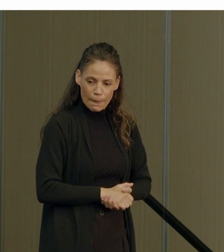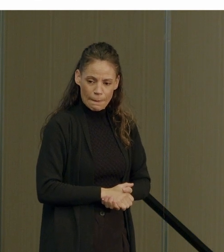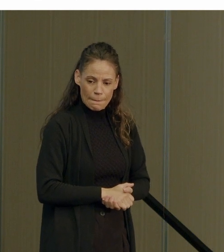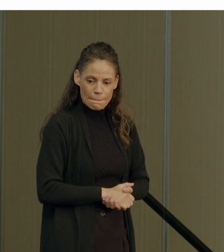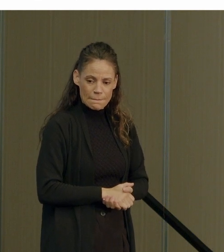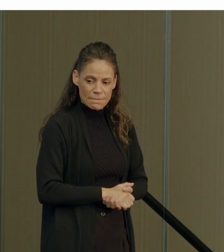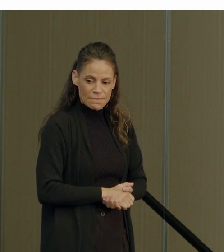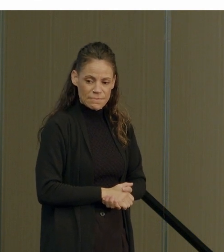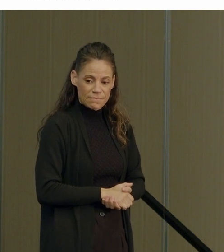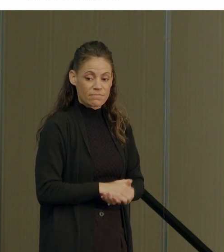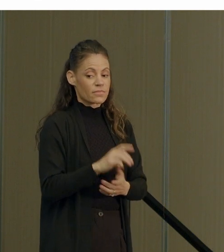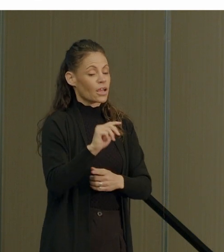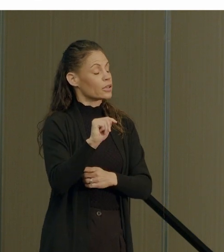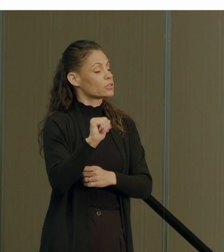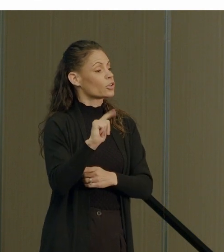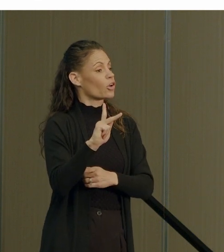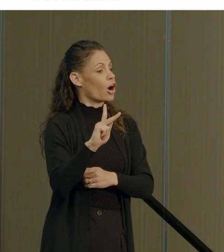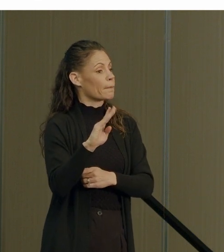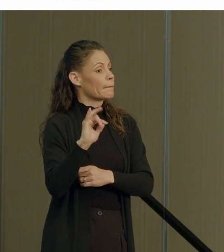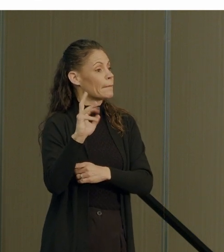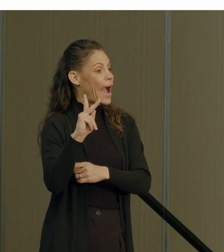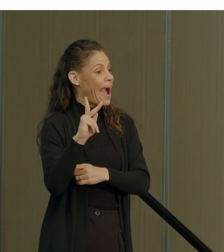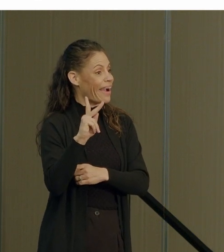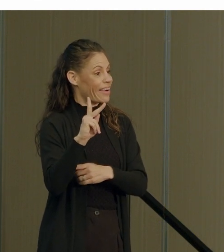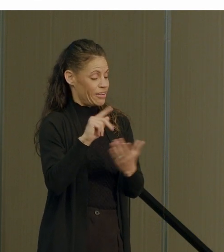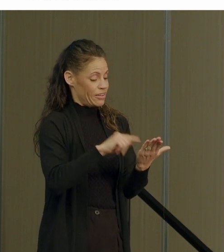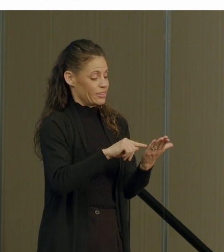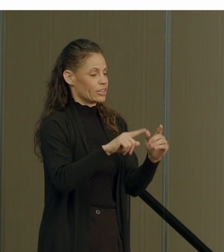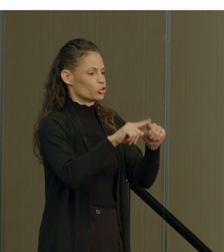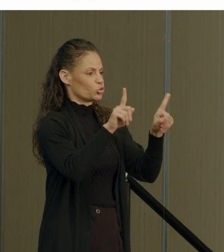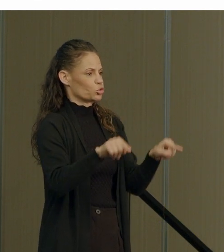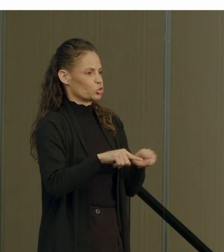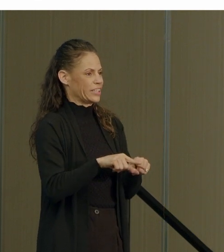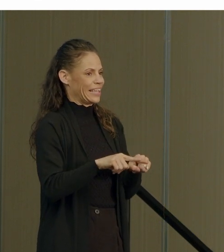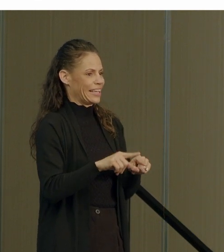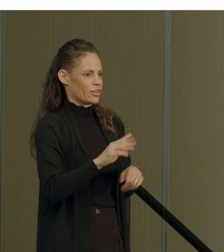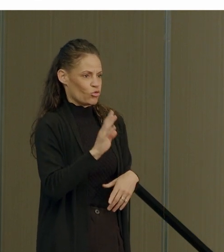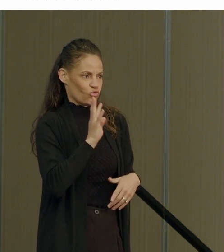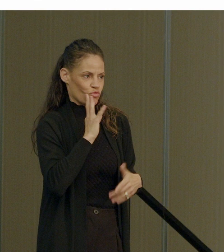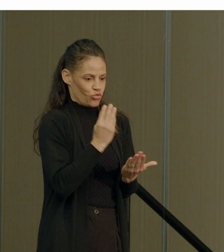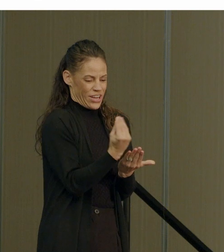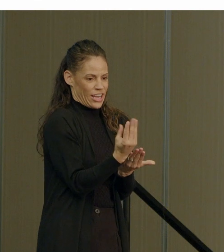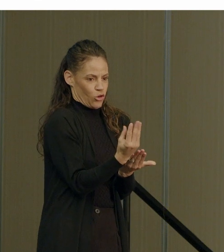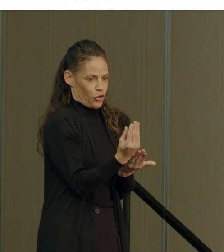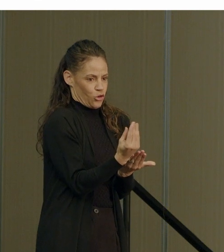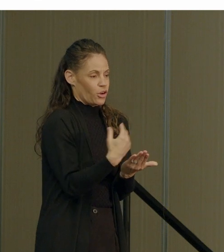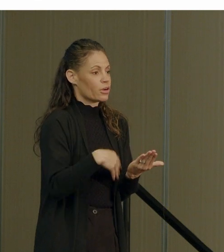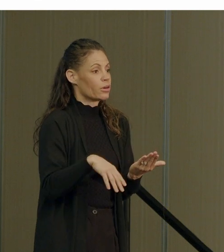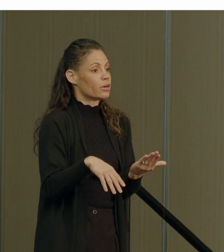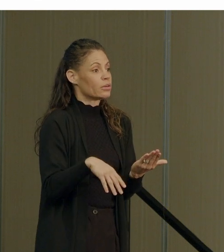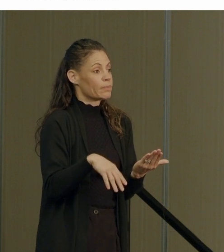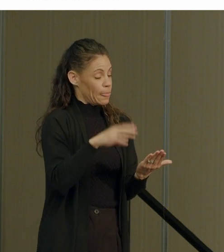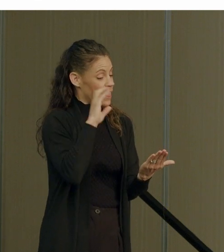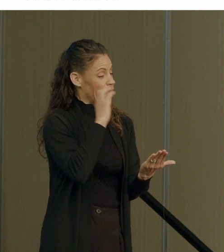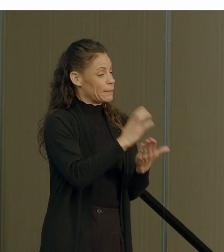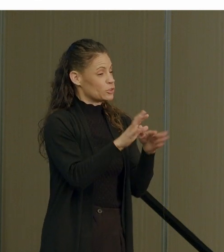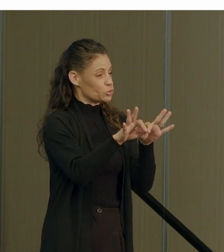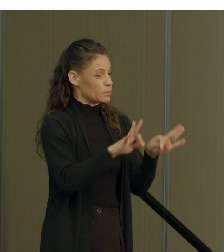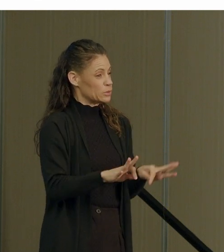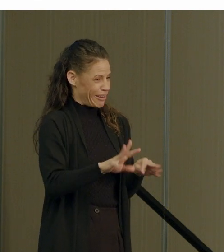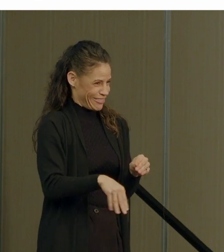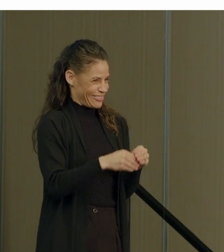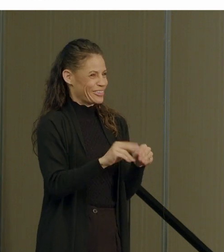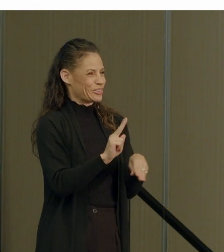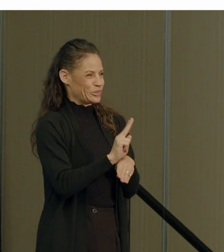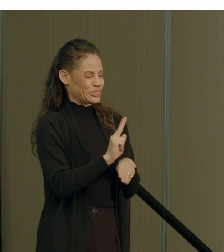Moving on to TalkBack, our screen reader for Android. So we added image descriptions using Gemini AI. So now